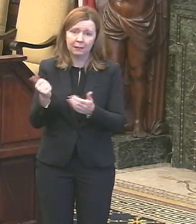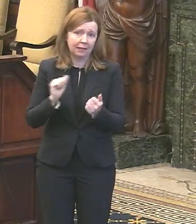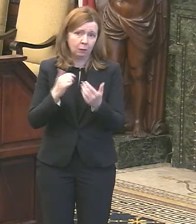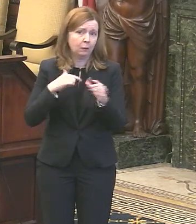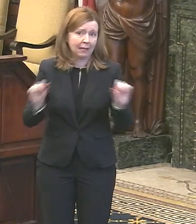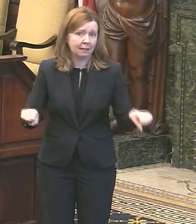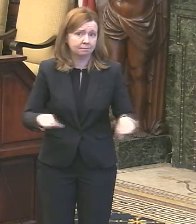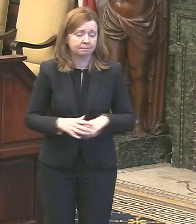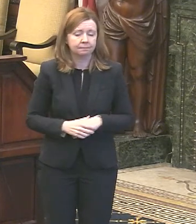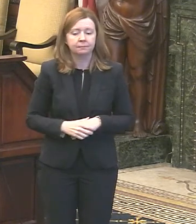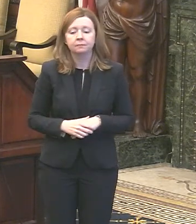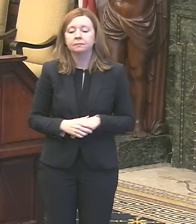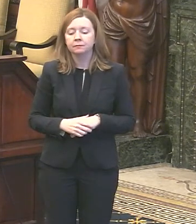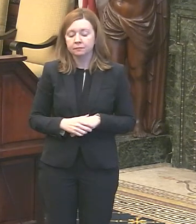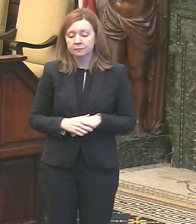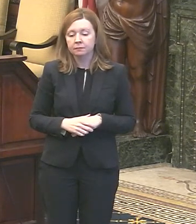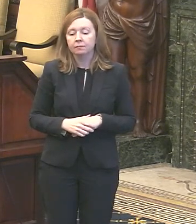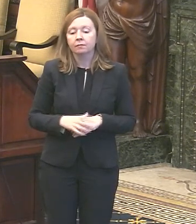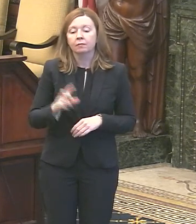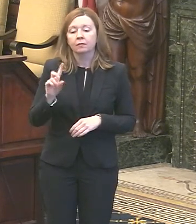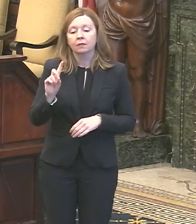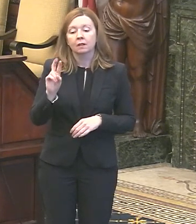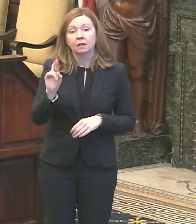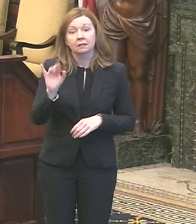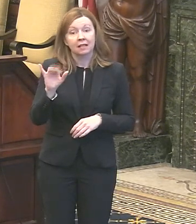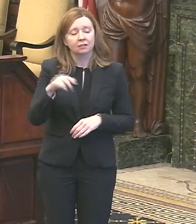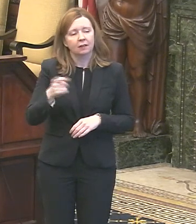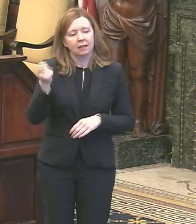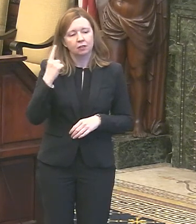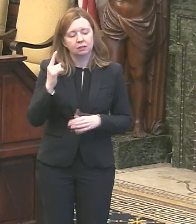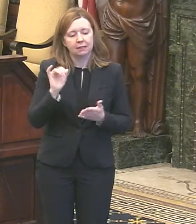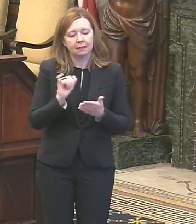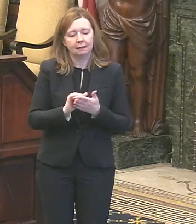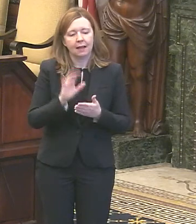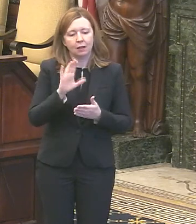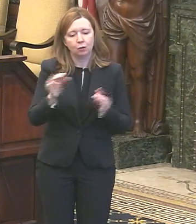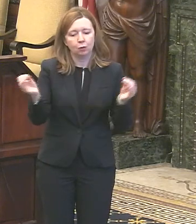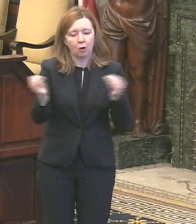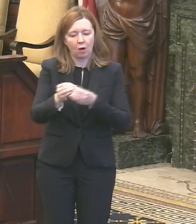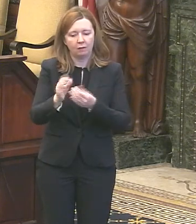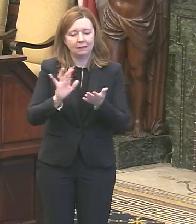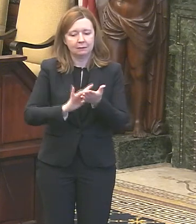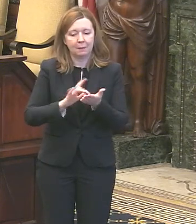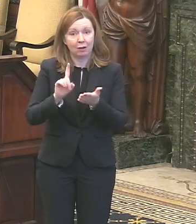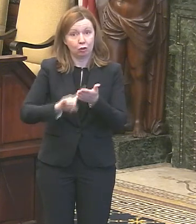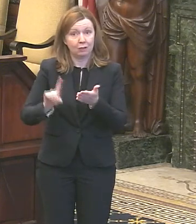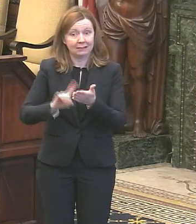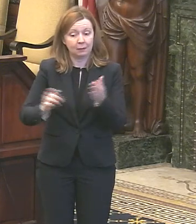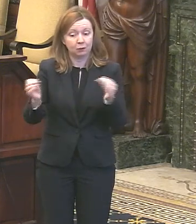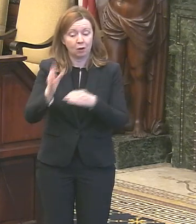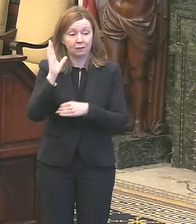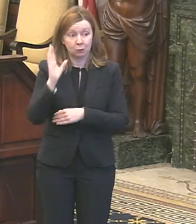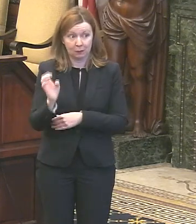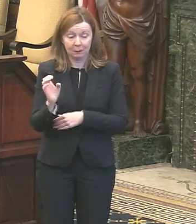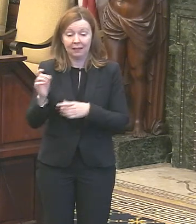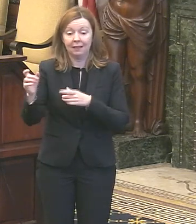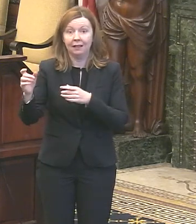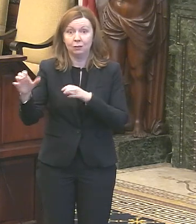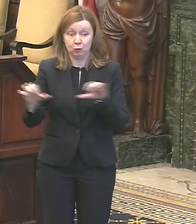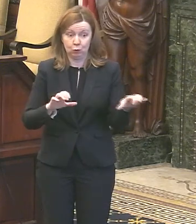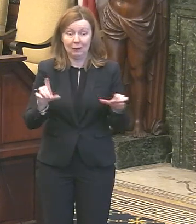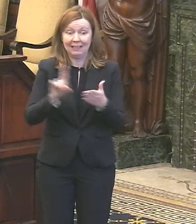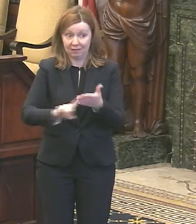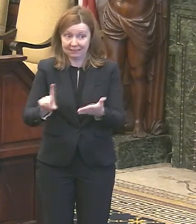that. Okay. Dr. Farley, I understand that your office and the medical examiner's office is going to be conducting